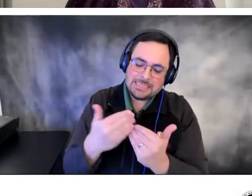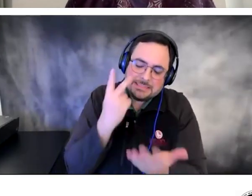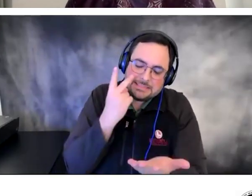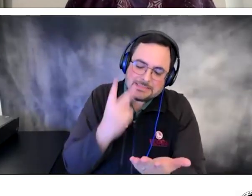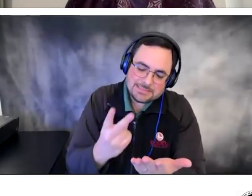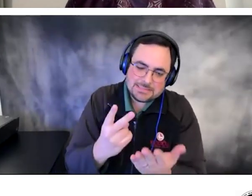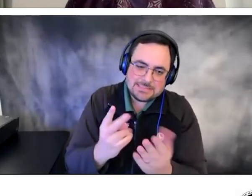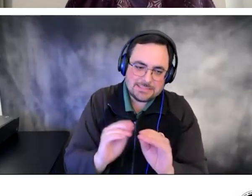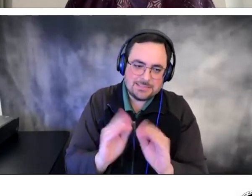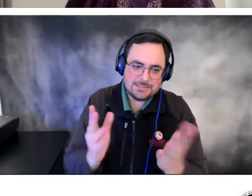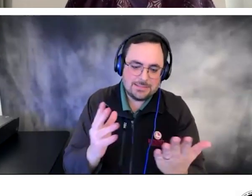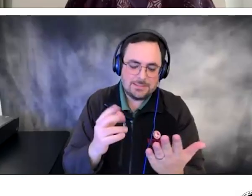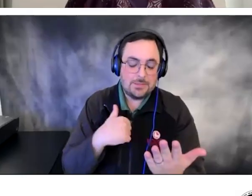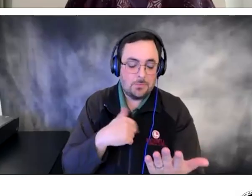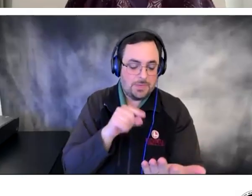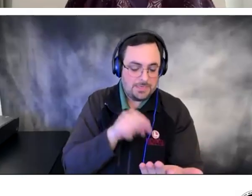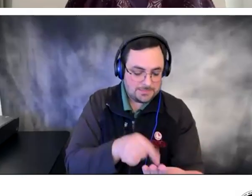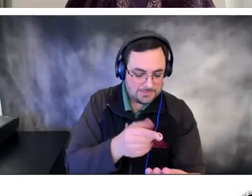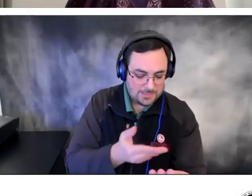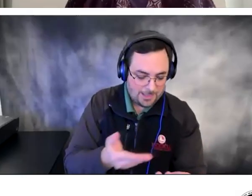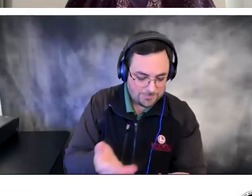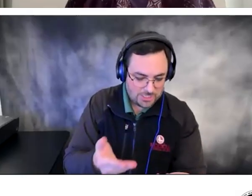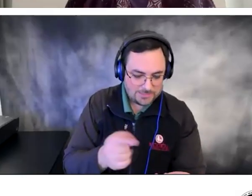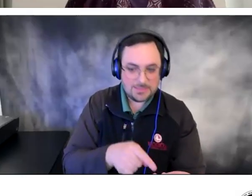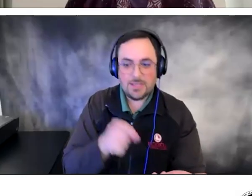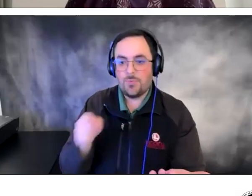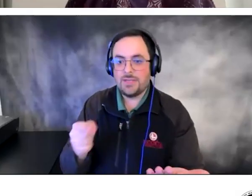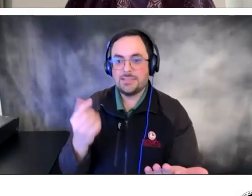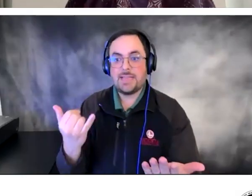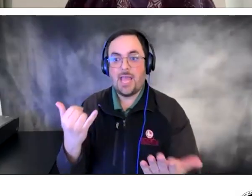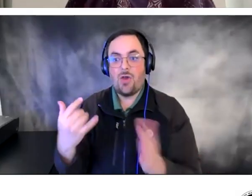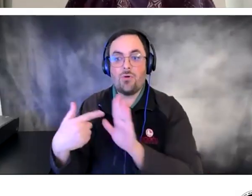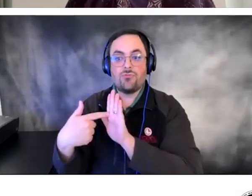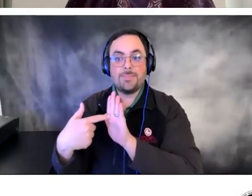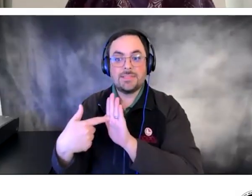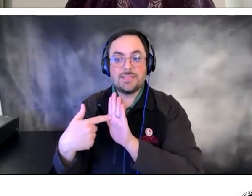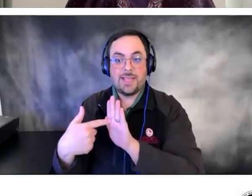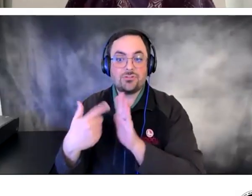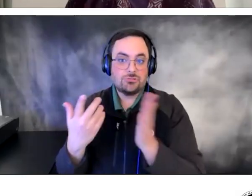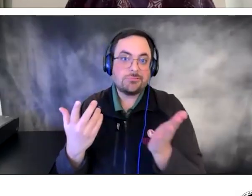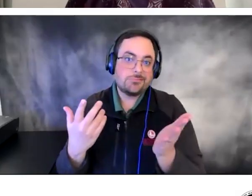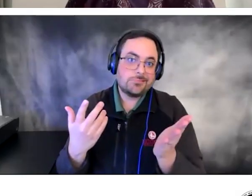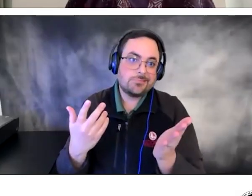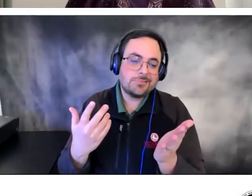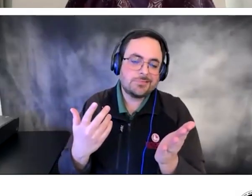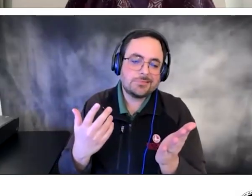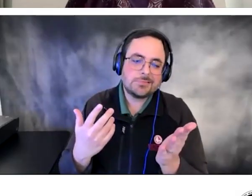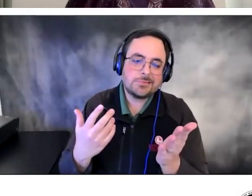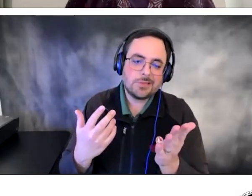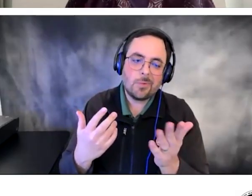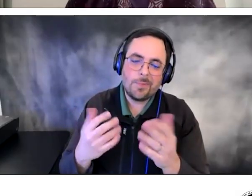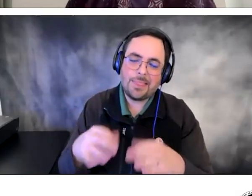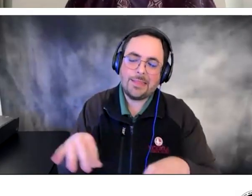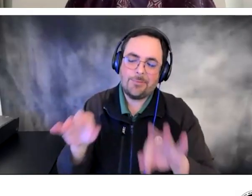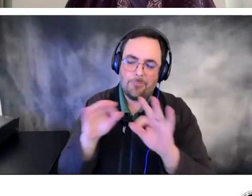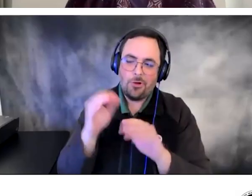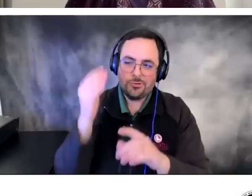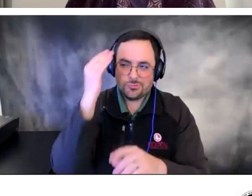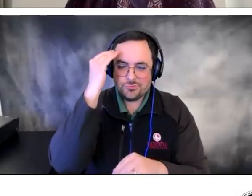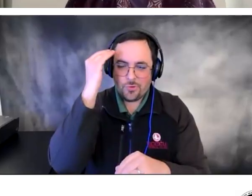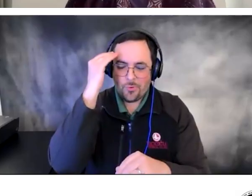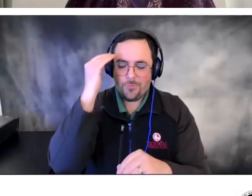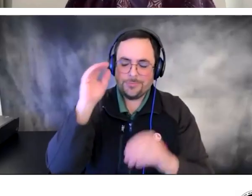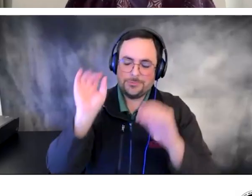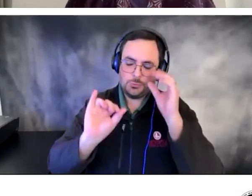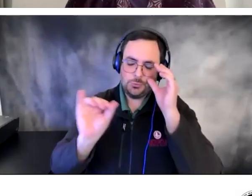the difference between when the object is an object and when it's now a representation for an object or an activity, which,